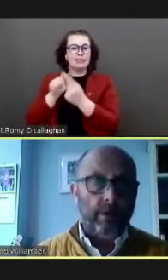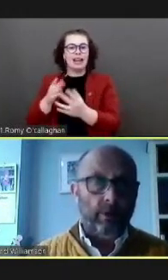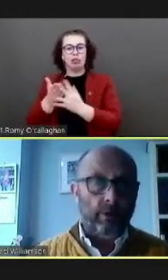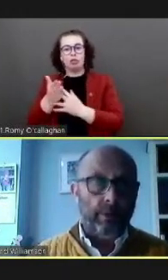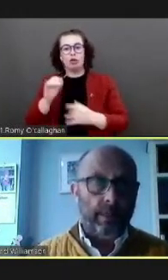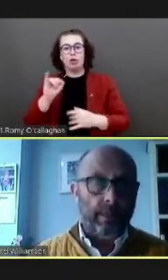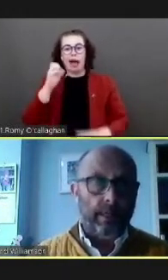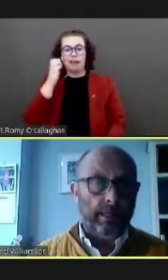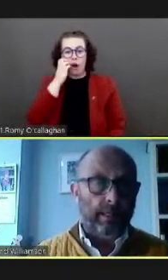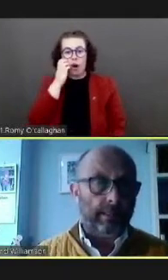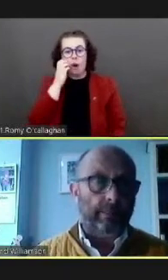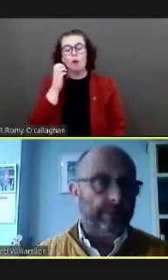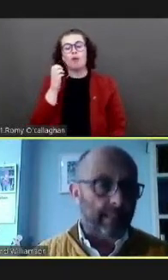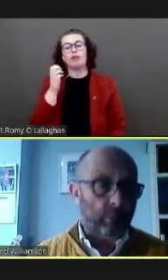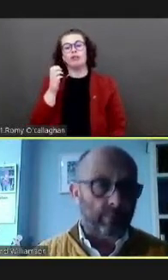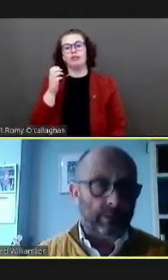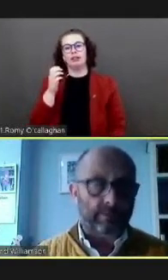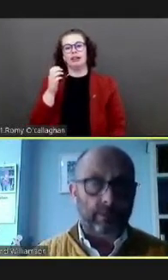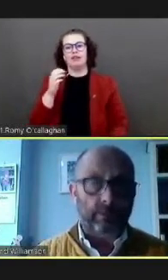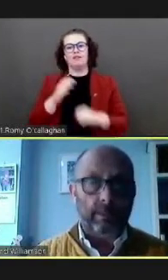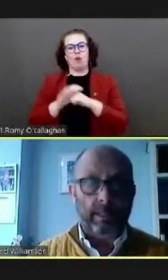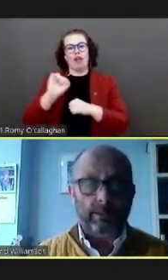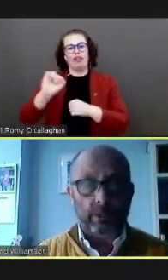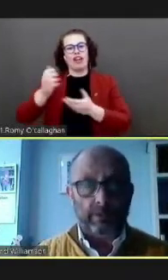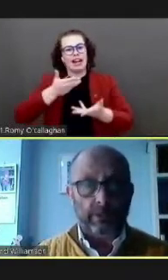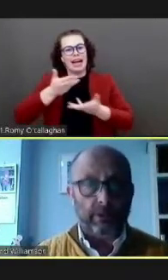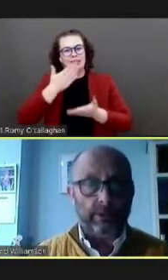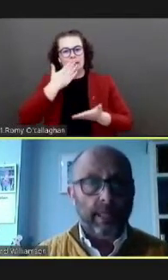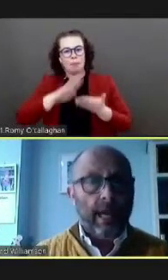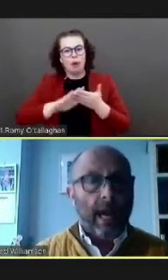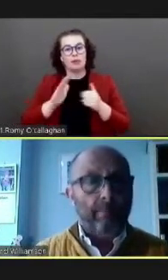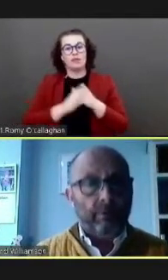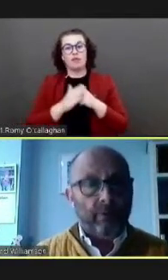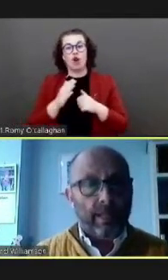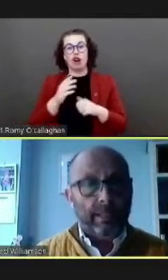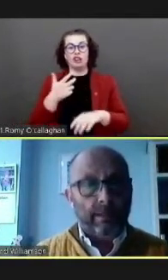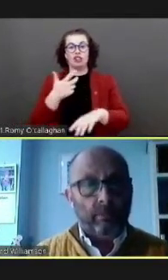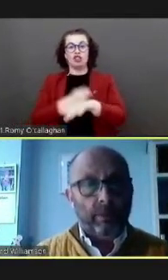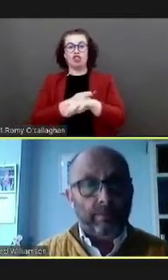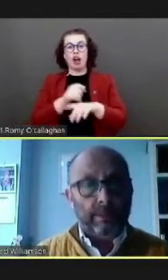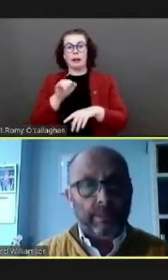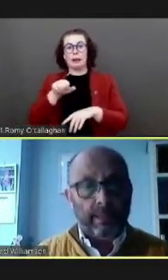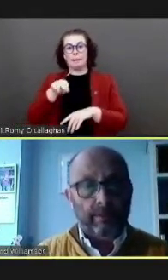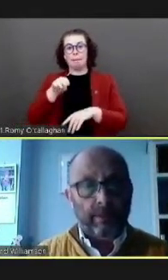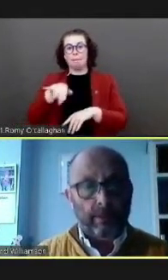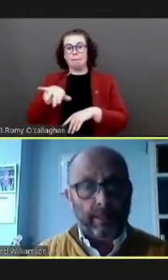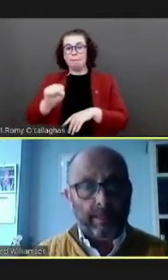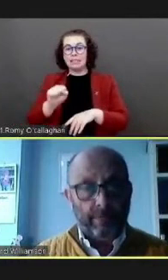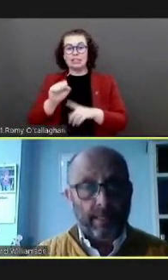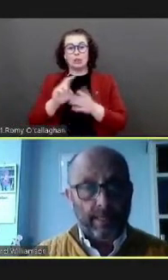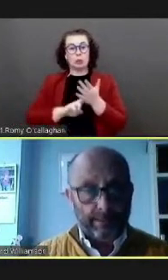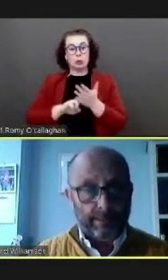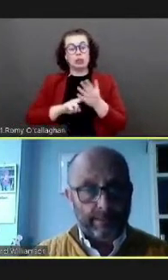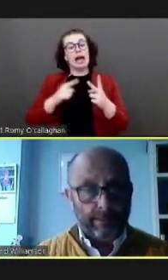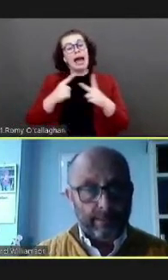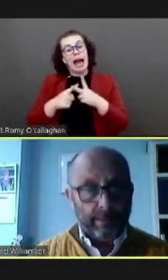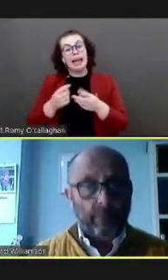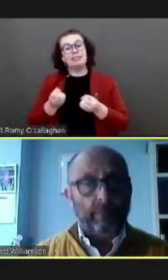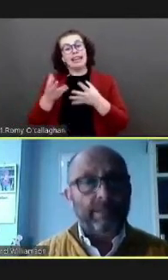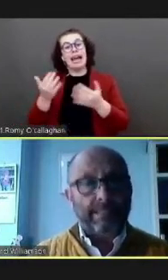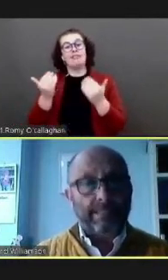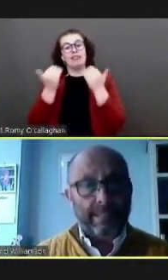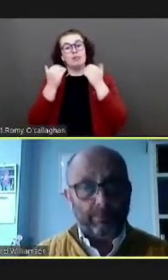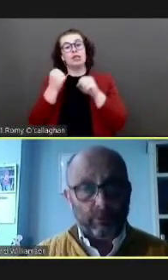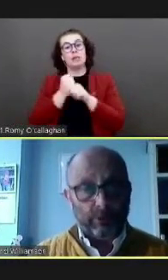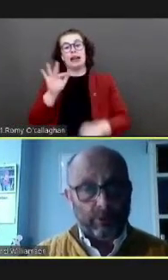by phone for their own counseling appointments for drug misuse, and providing them with material on FAS